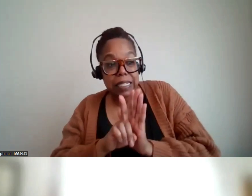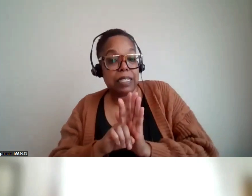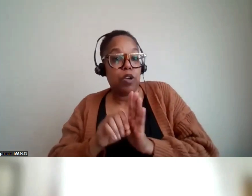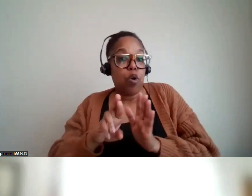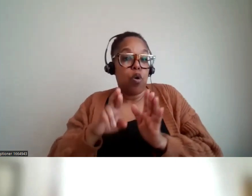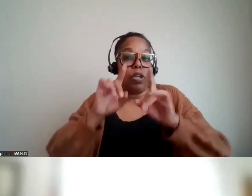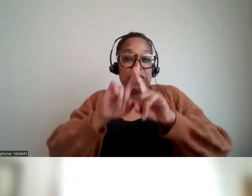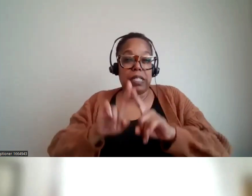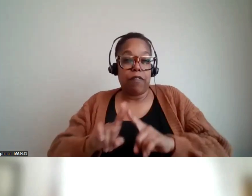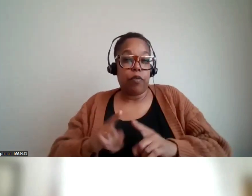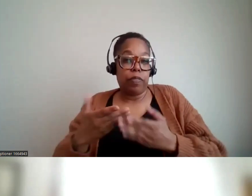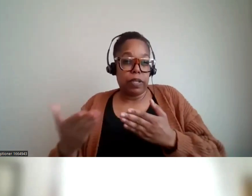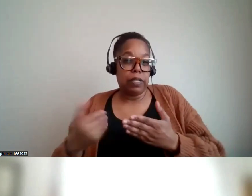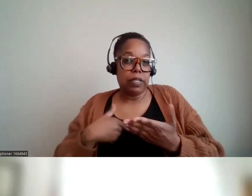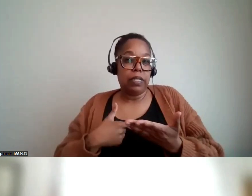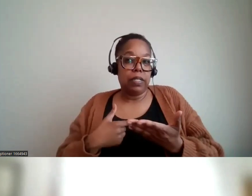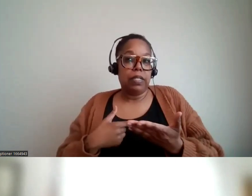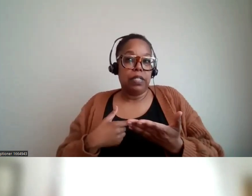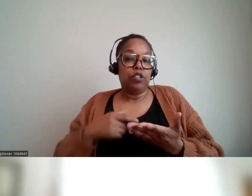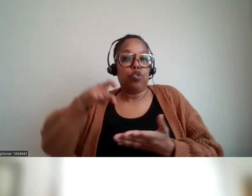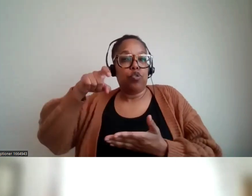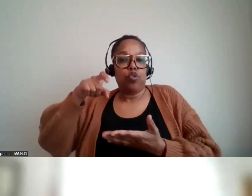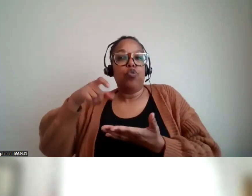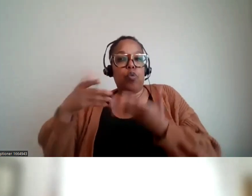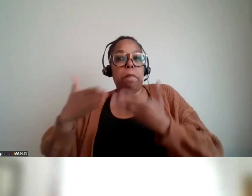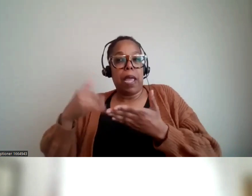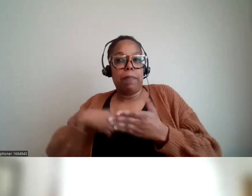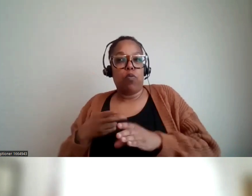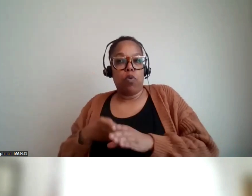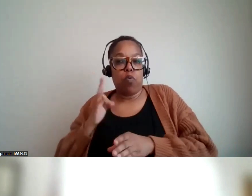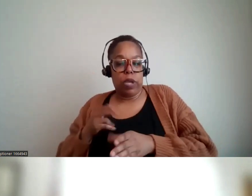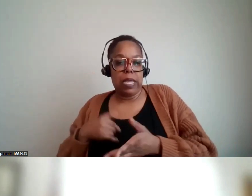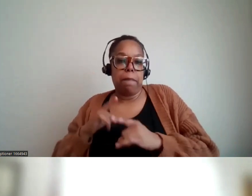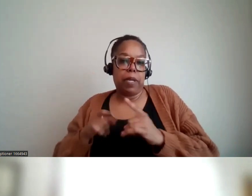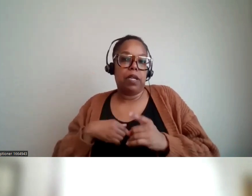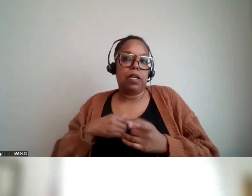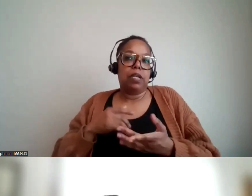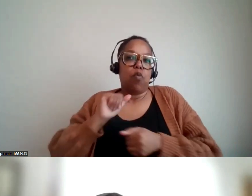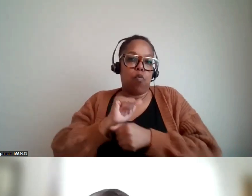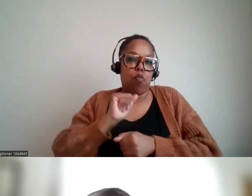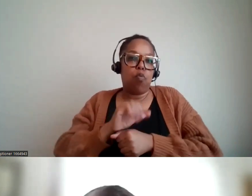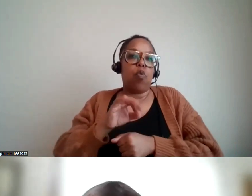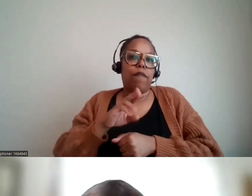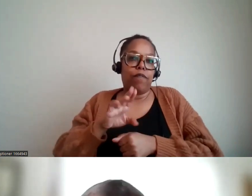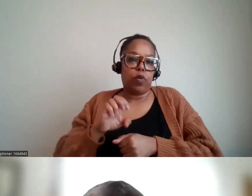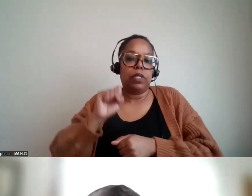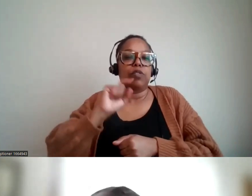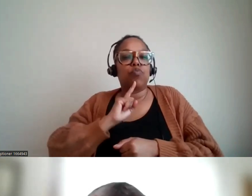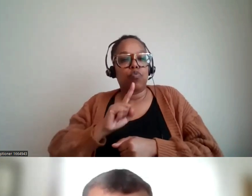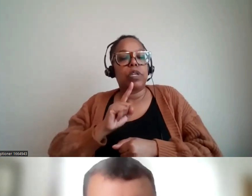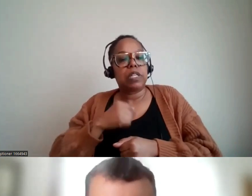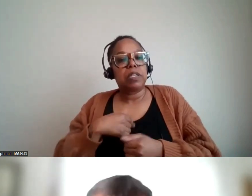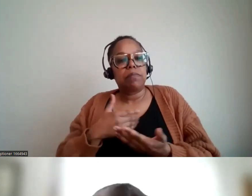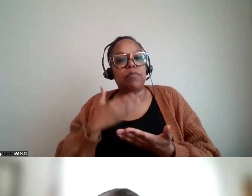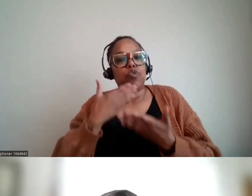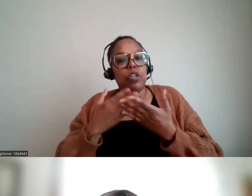workforce recruitment and support and retention. So I'd say that. Danielle, to you. And I think a lot of that is really true for New Jersey too. So of